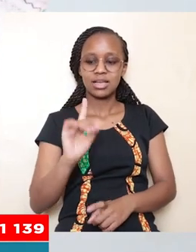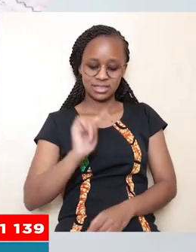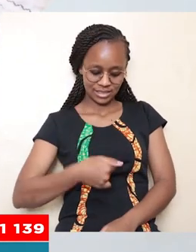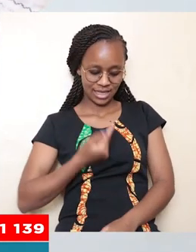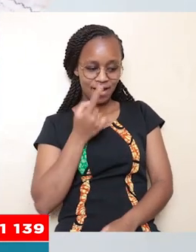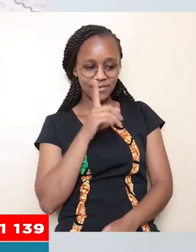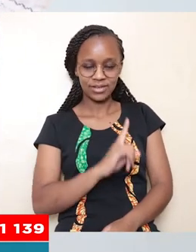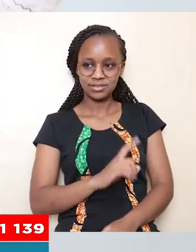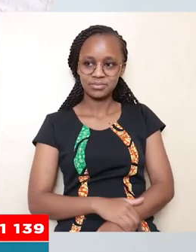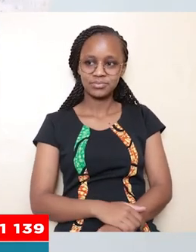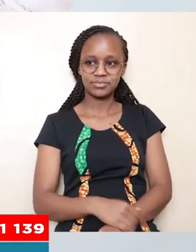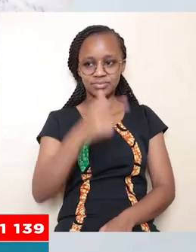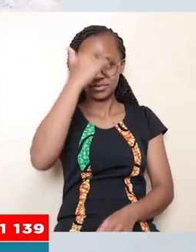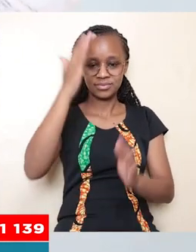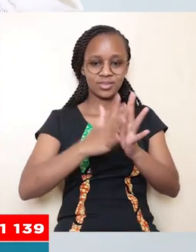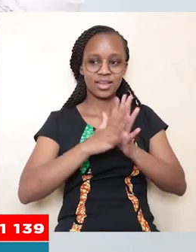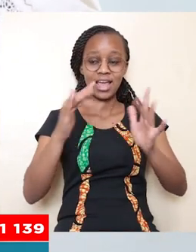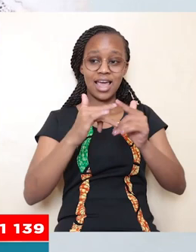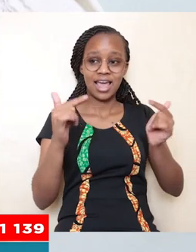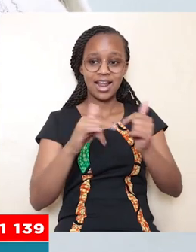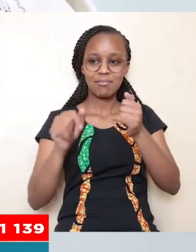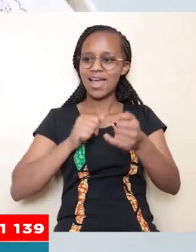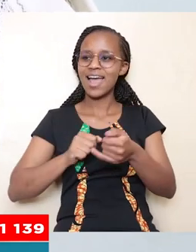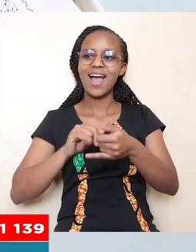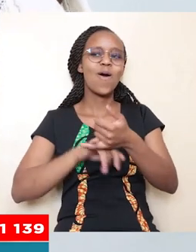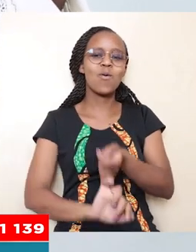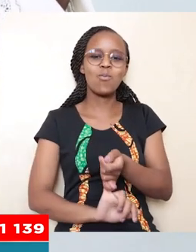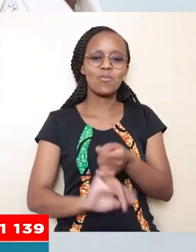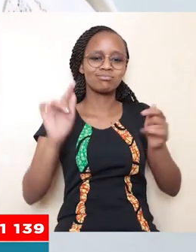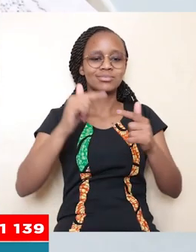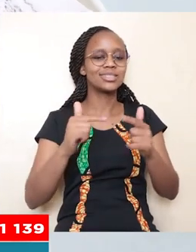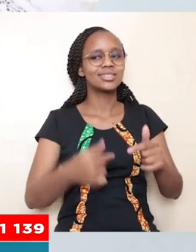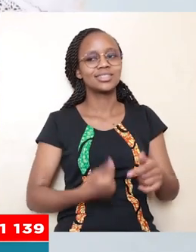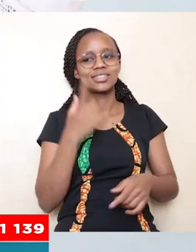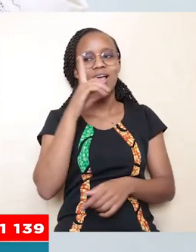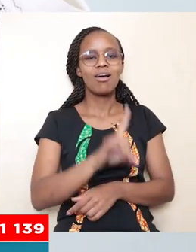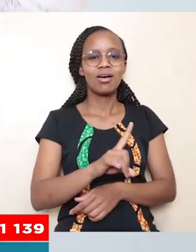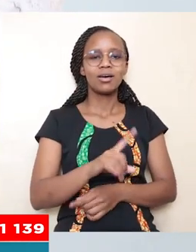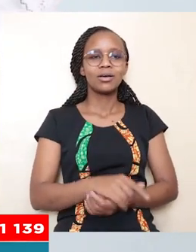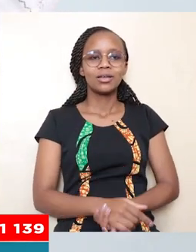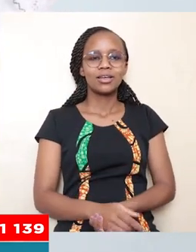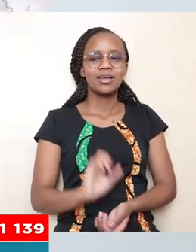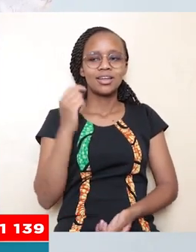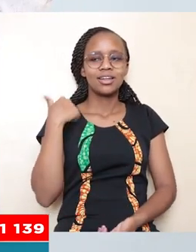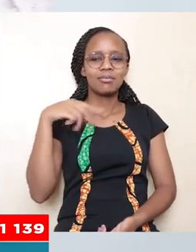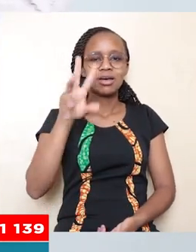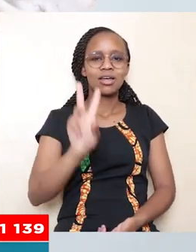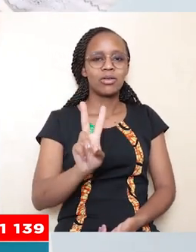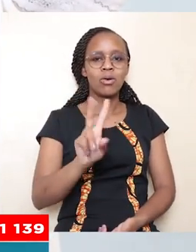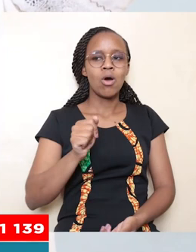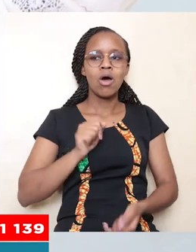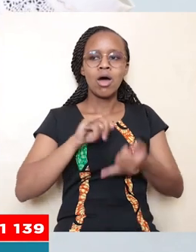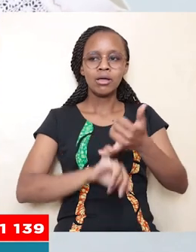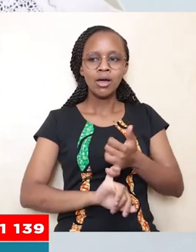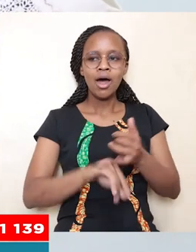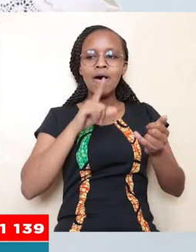herself. Because the greatest enemy of the wife is herself. The second enemy of the wife